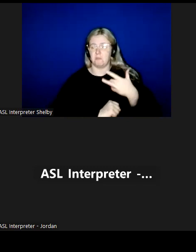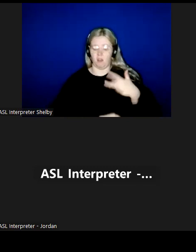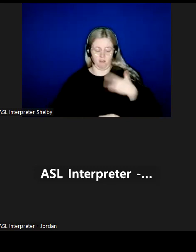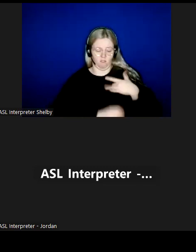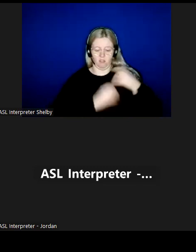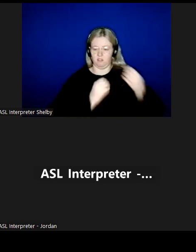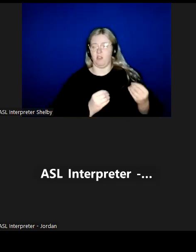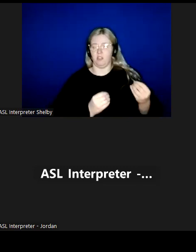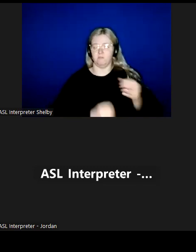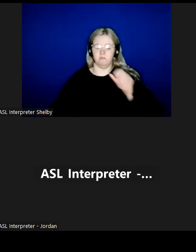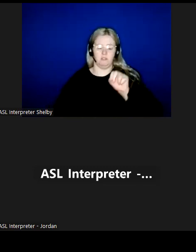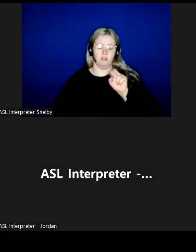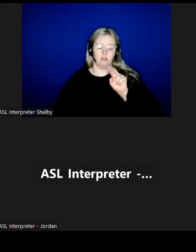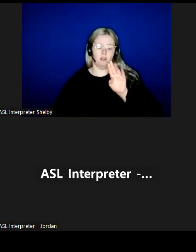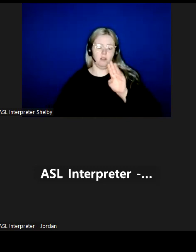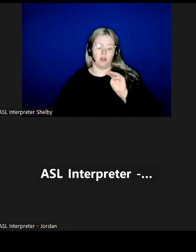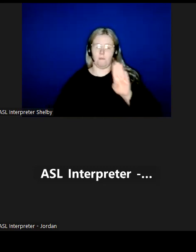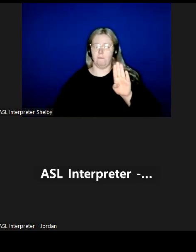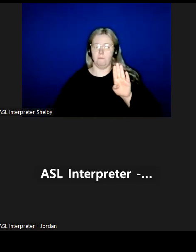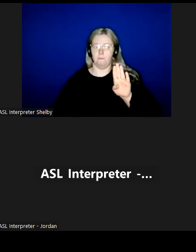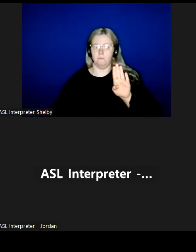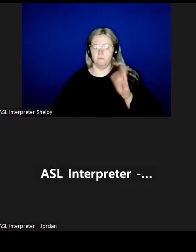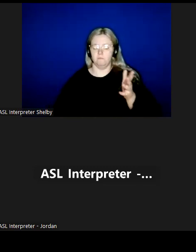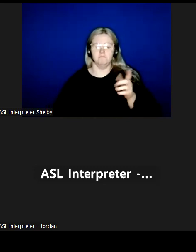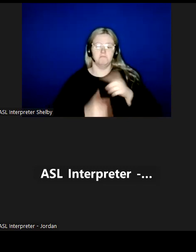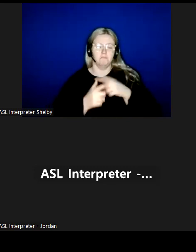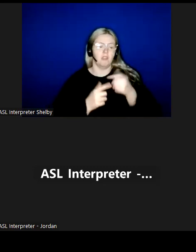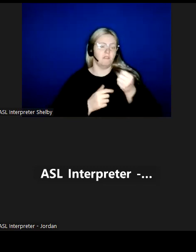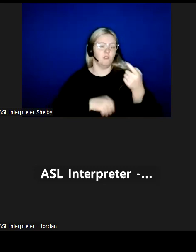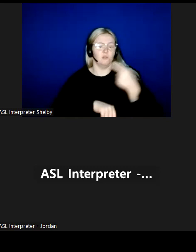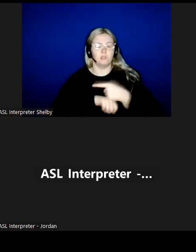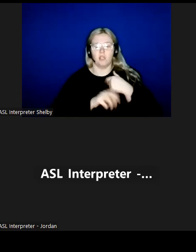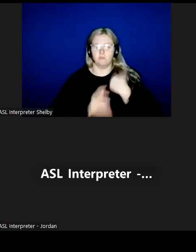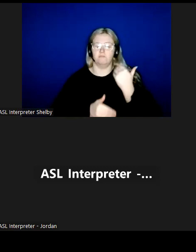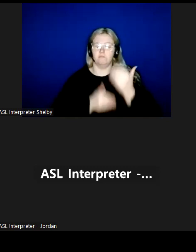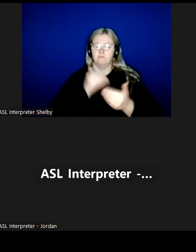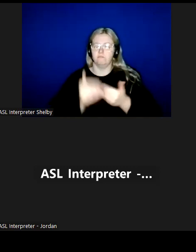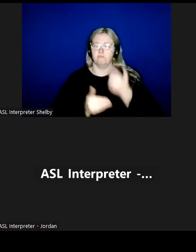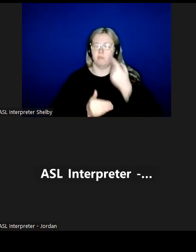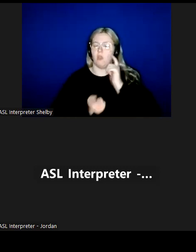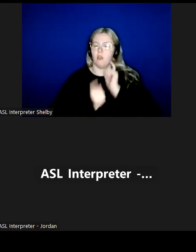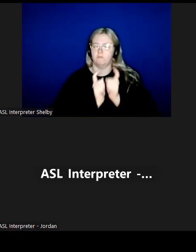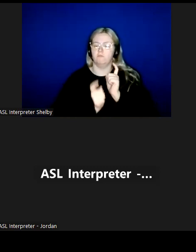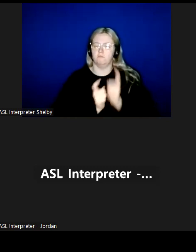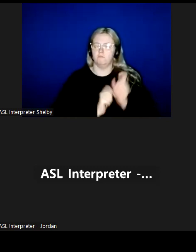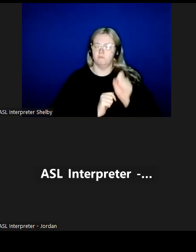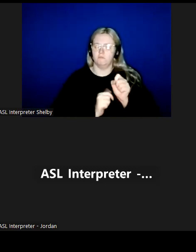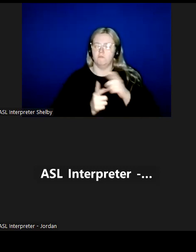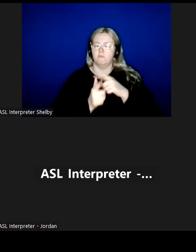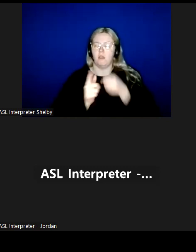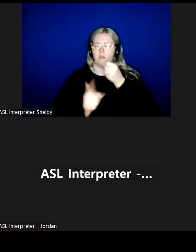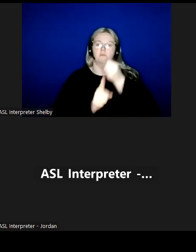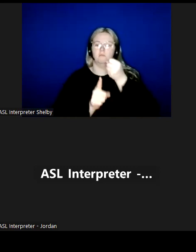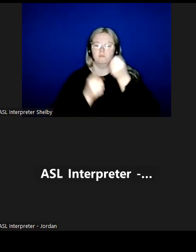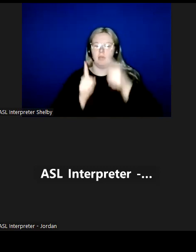feeling. And then, a few days go by and you think that you're adjusting, and then all of a sudden something happens